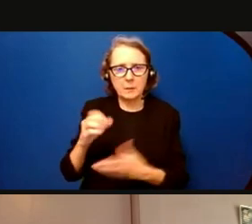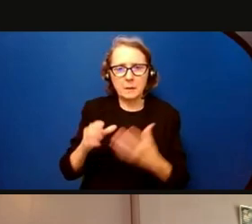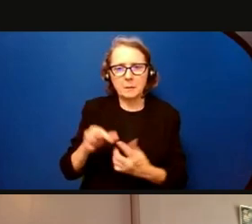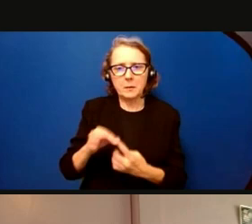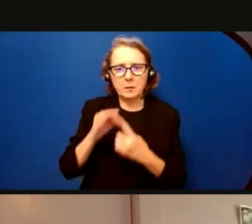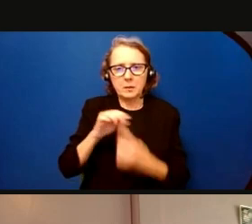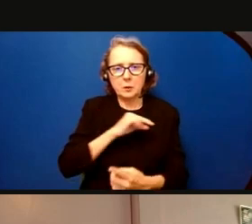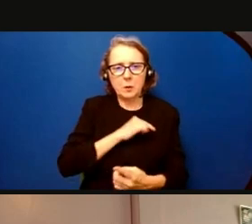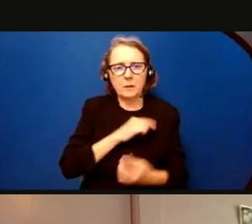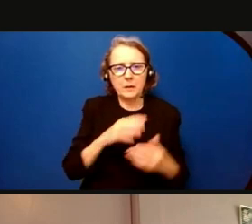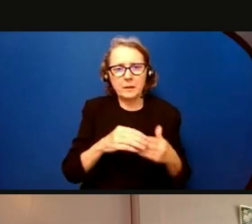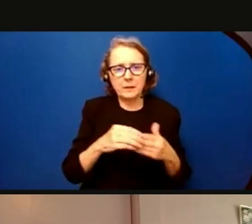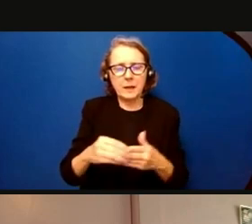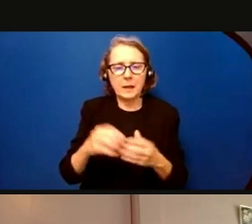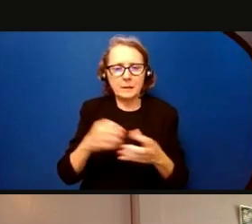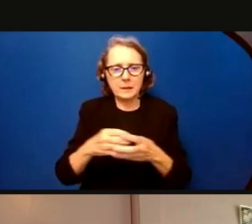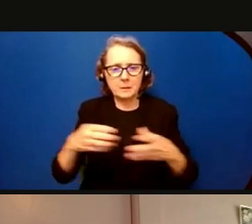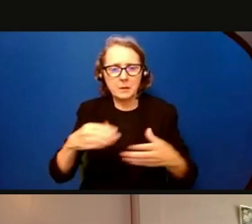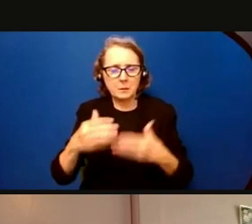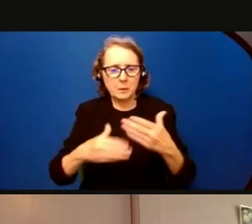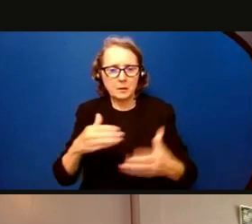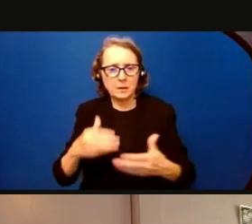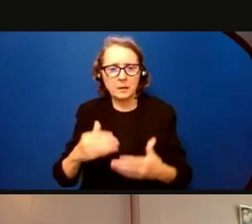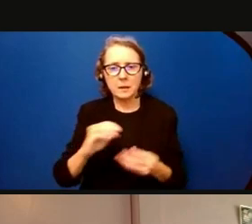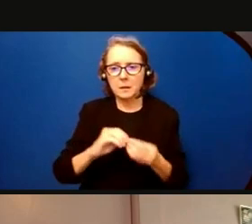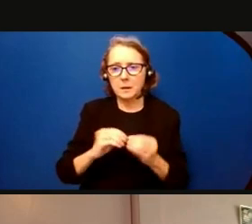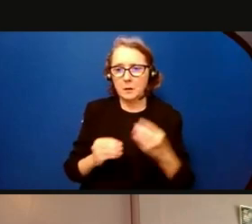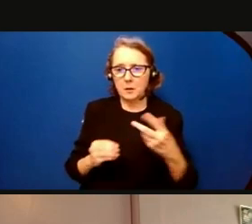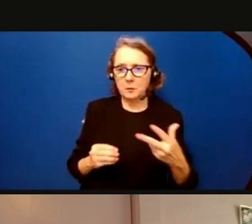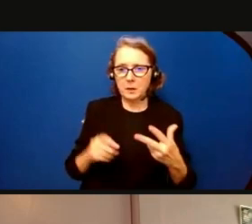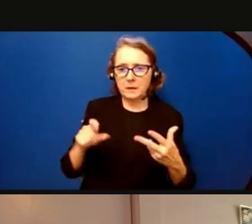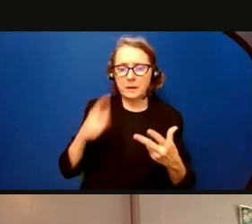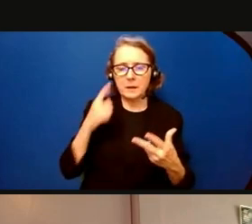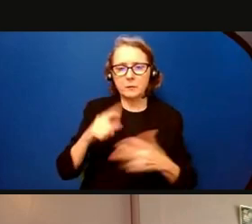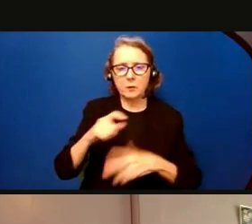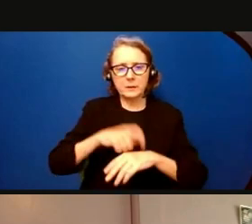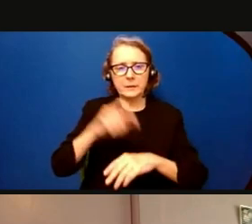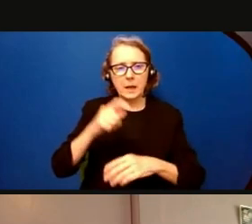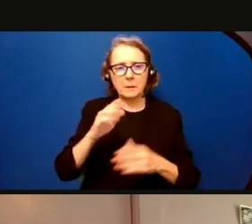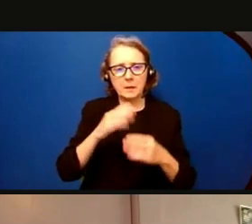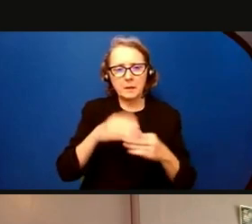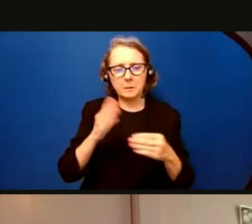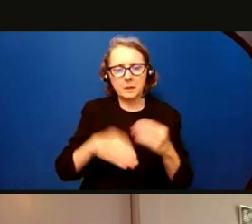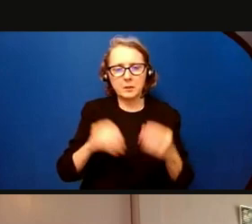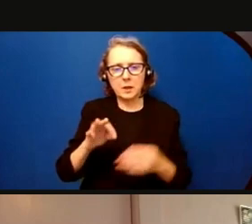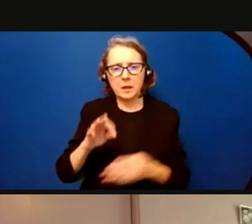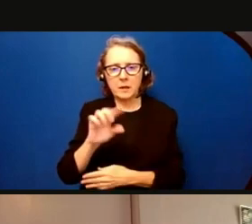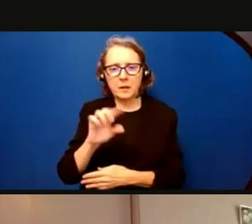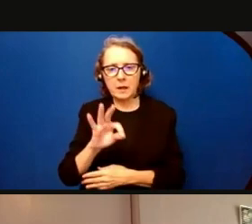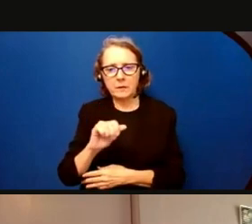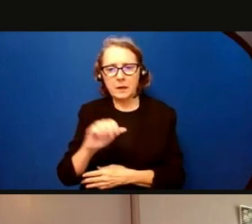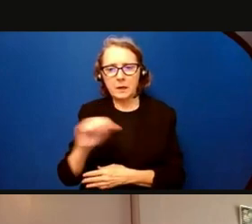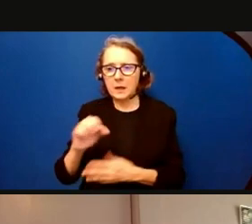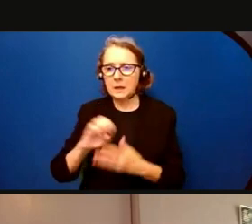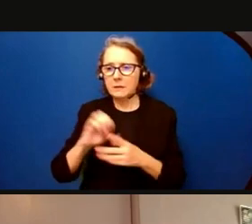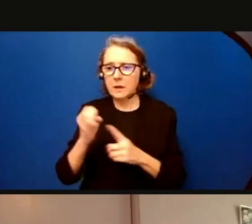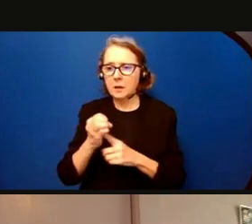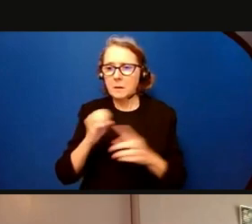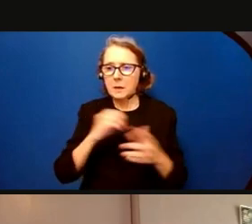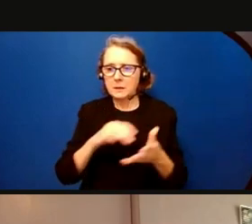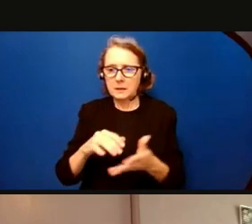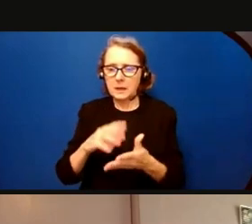to guide the expansion process. Three, the need for a timely completion of the FAA environmental study and an